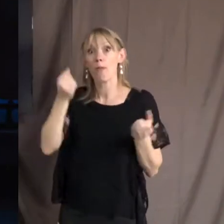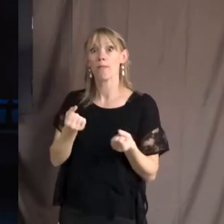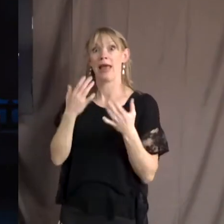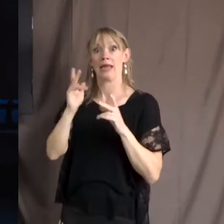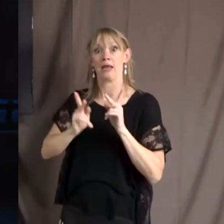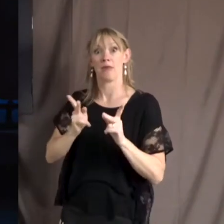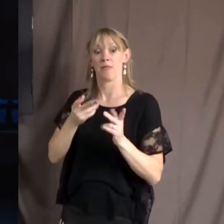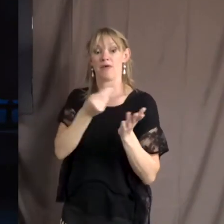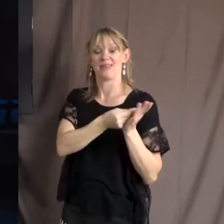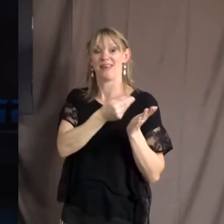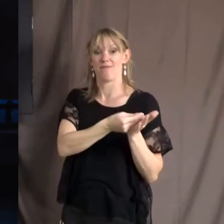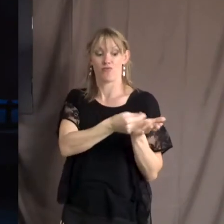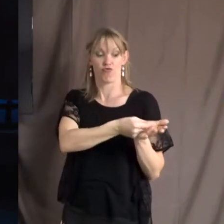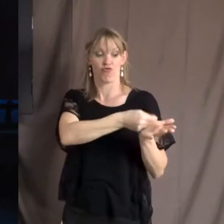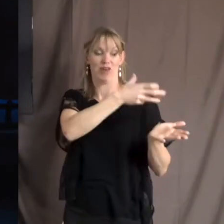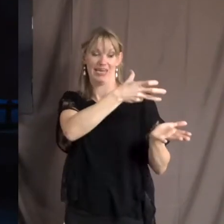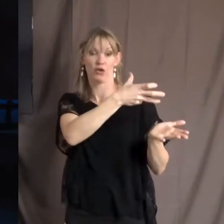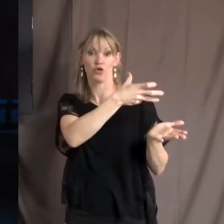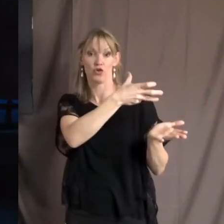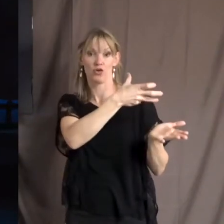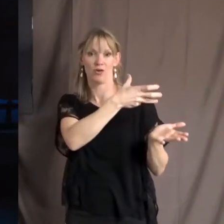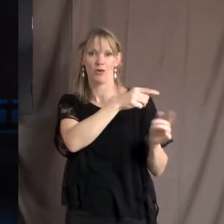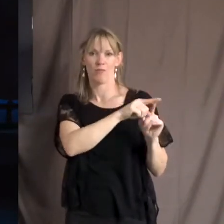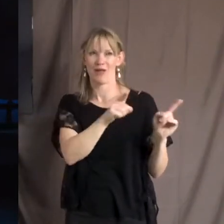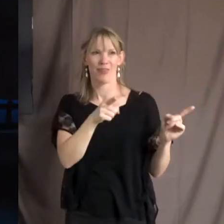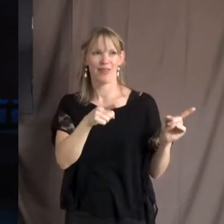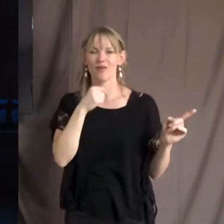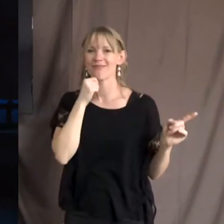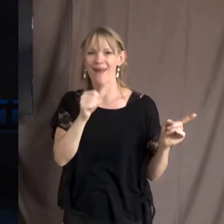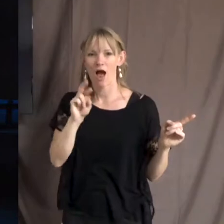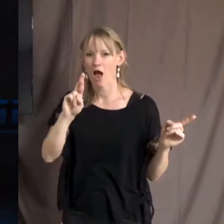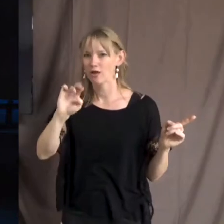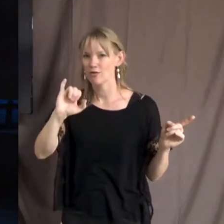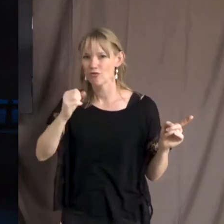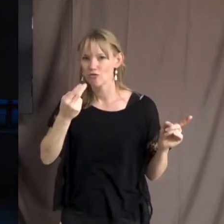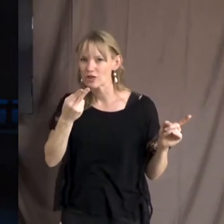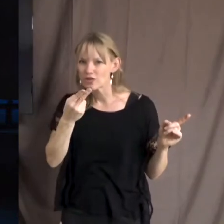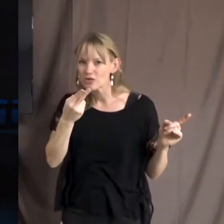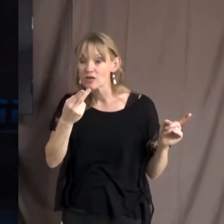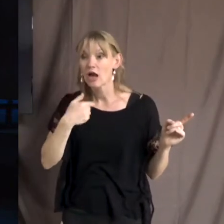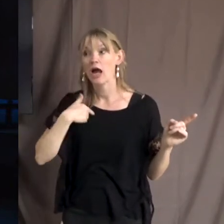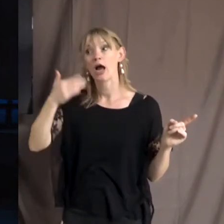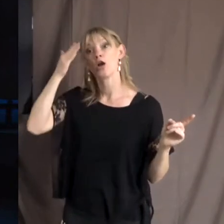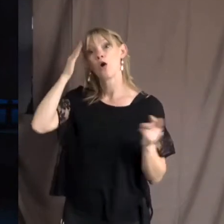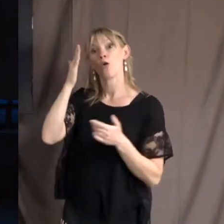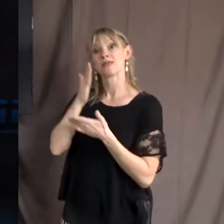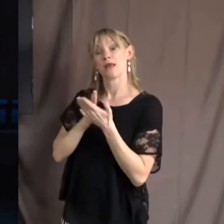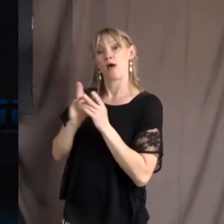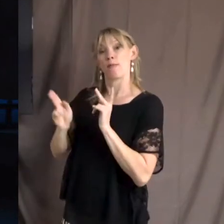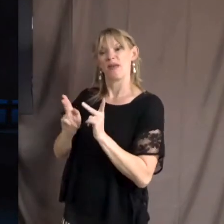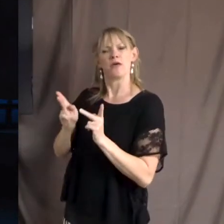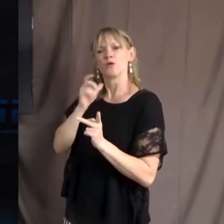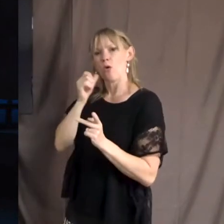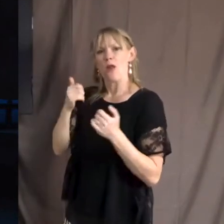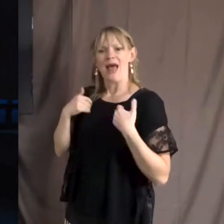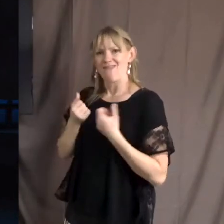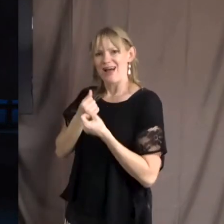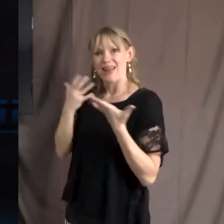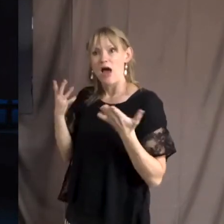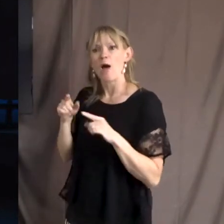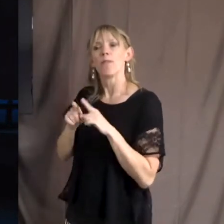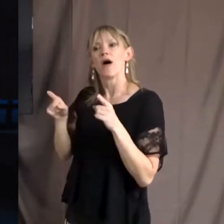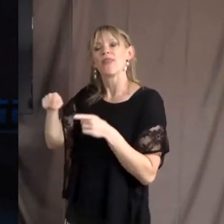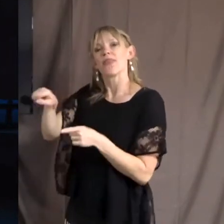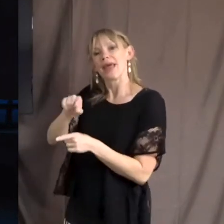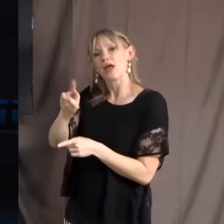rich financially, but they're not rich. And I've known people who don't have a lot of money or things, but they're some of the most